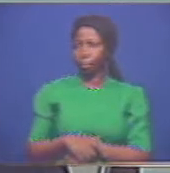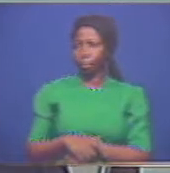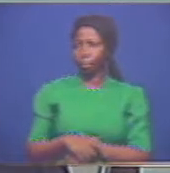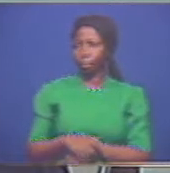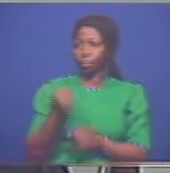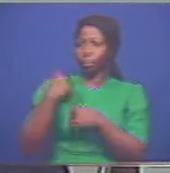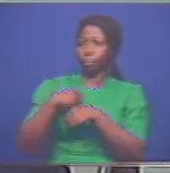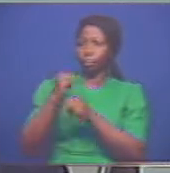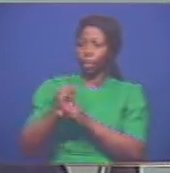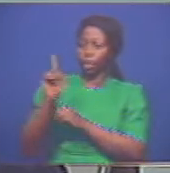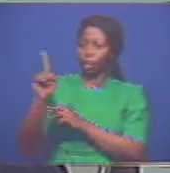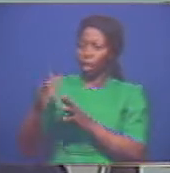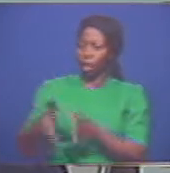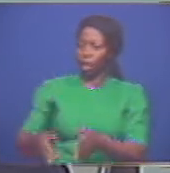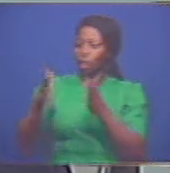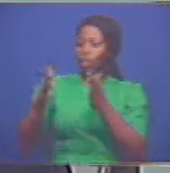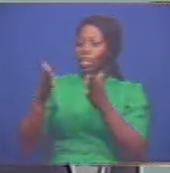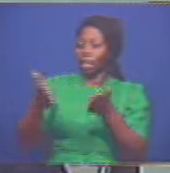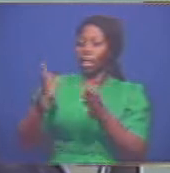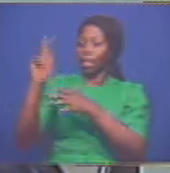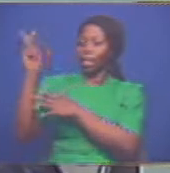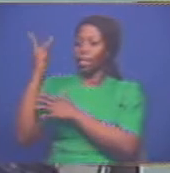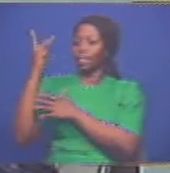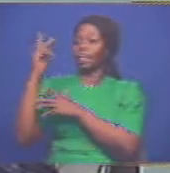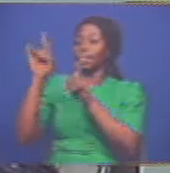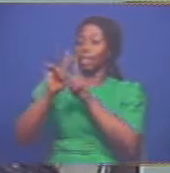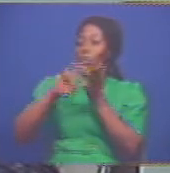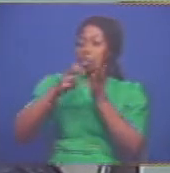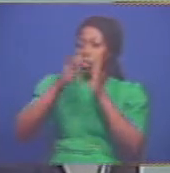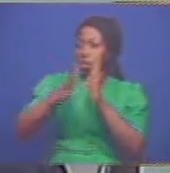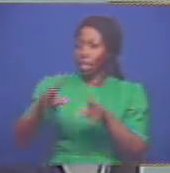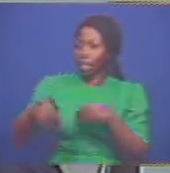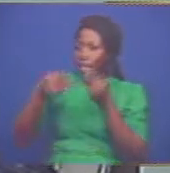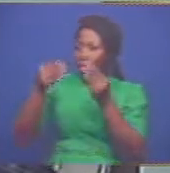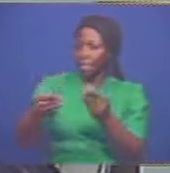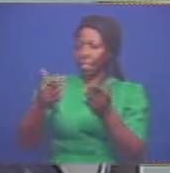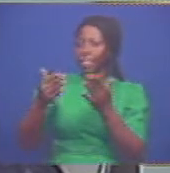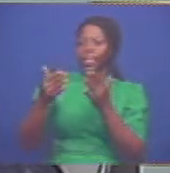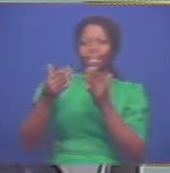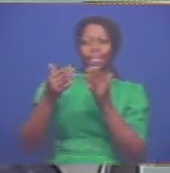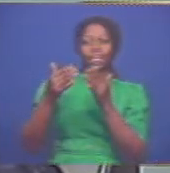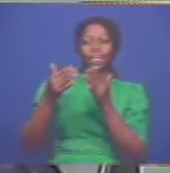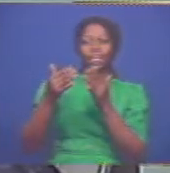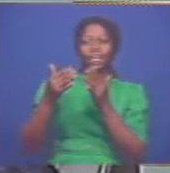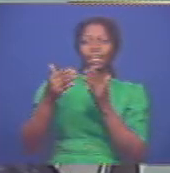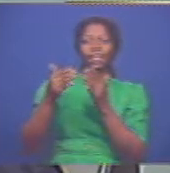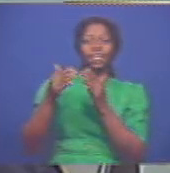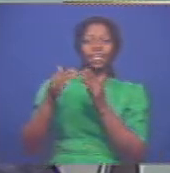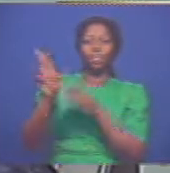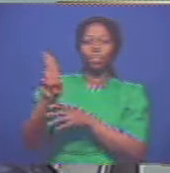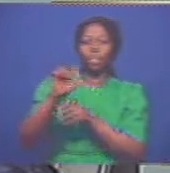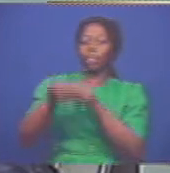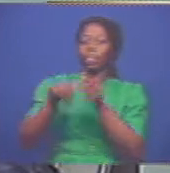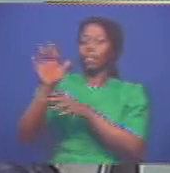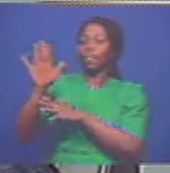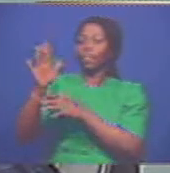making one road here in Kenya, when contractor is given, it's taking 5 years before he